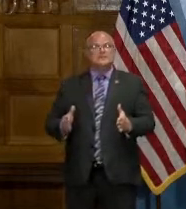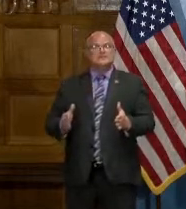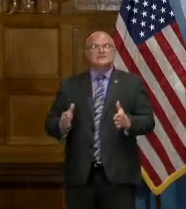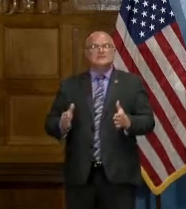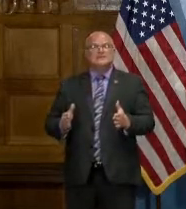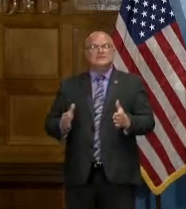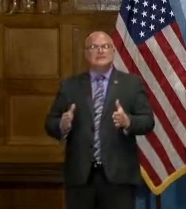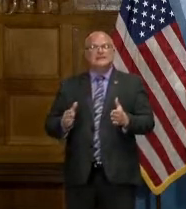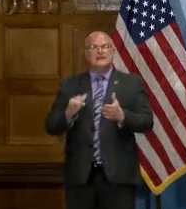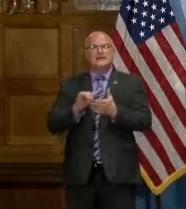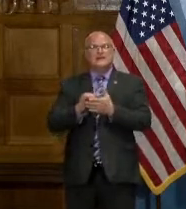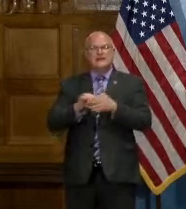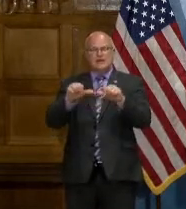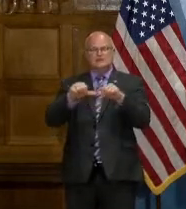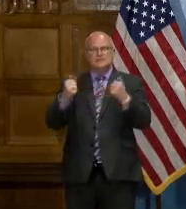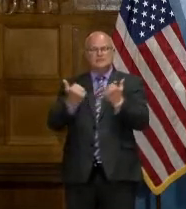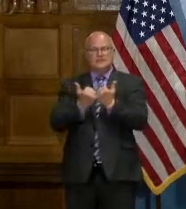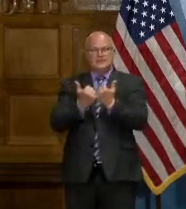the